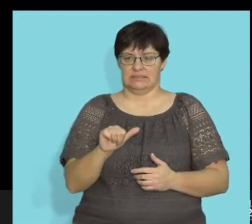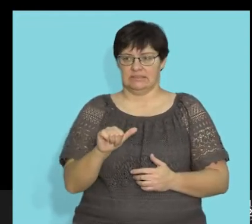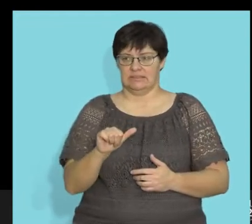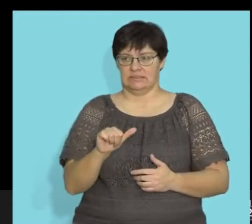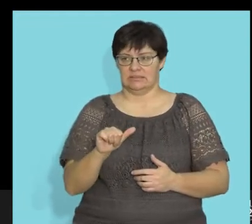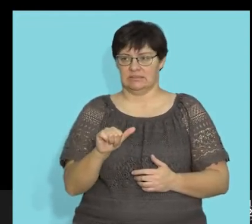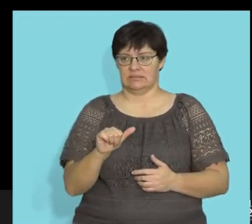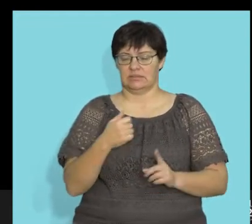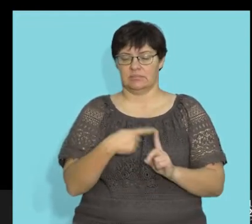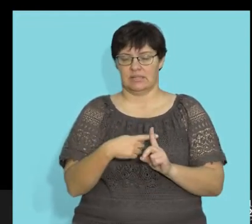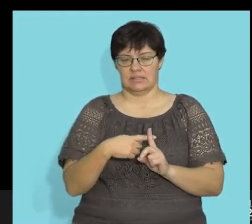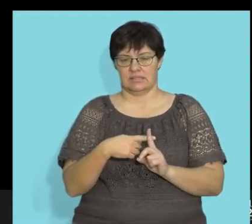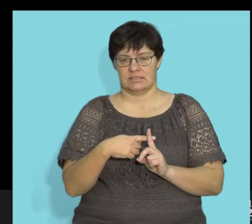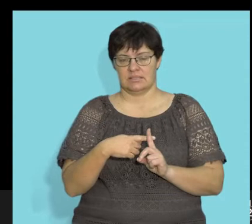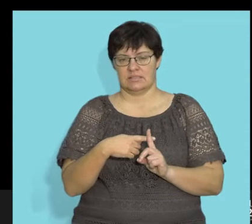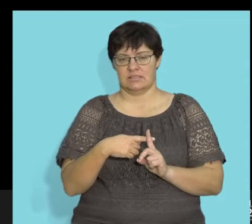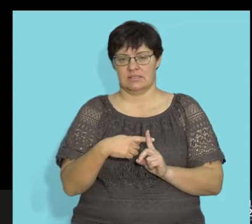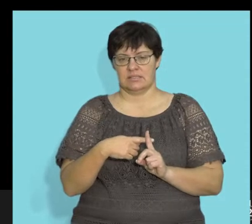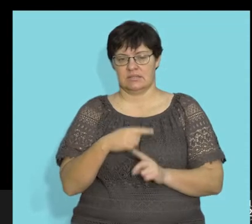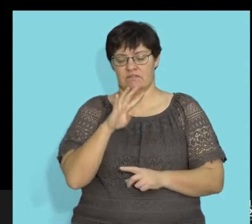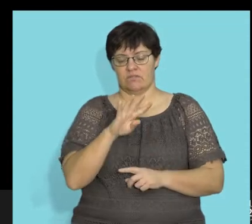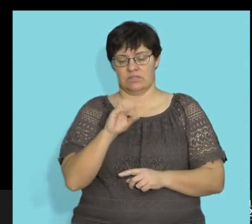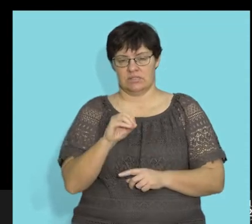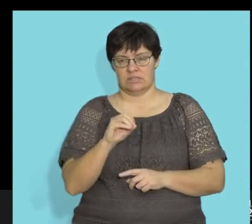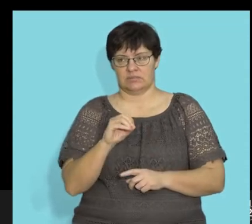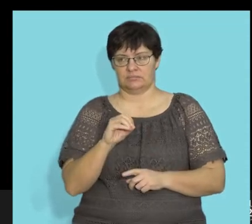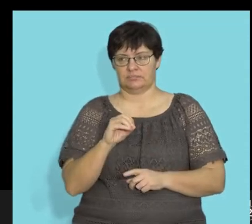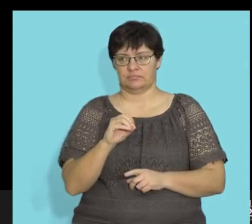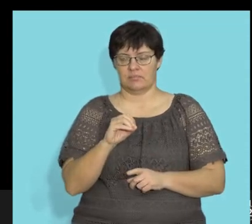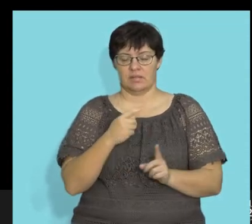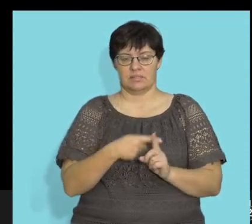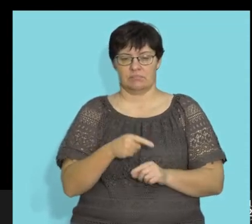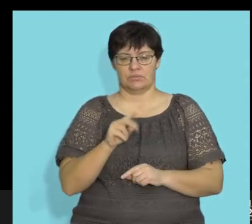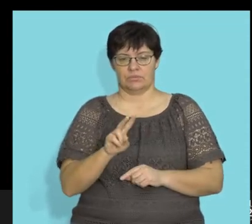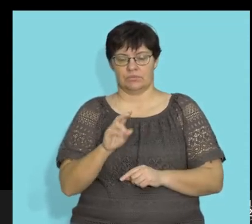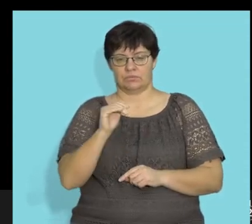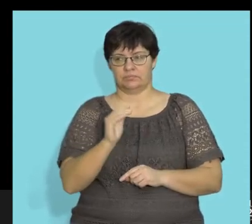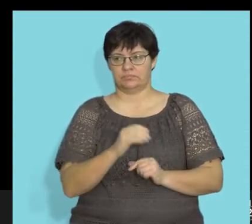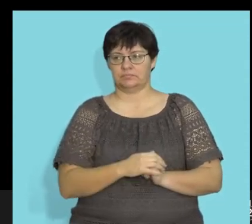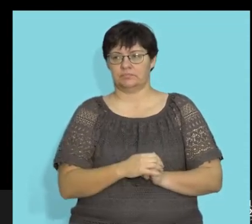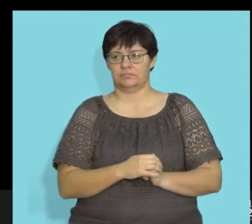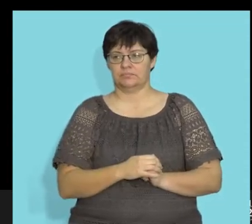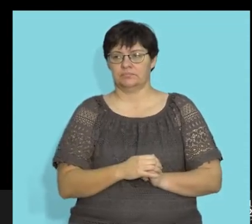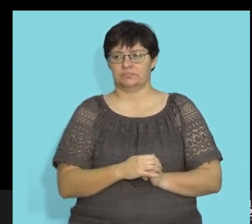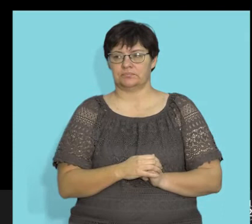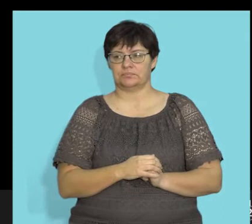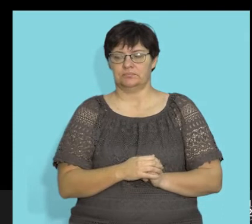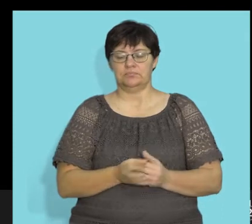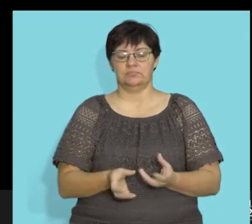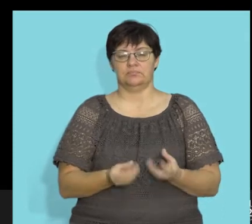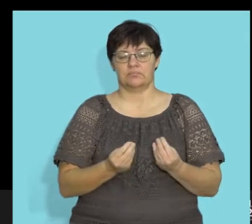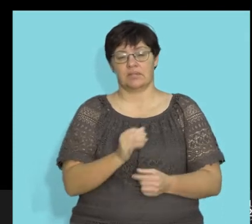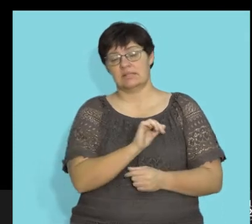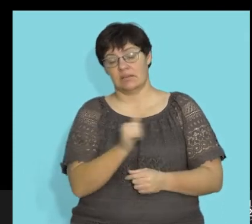46 plus 40 times 2. So